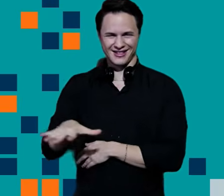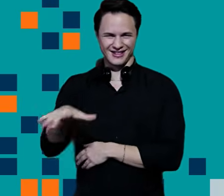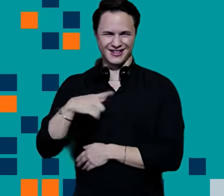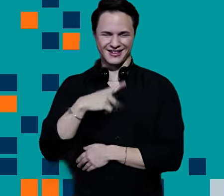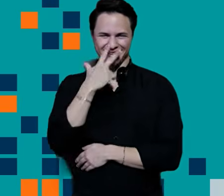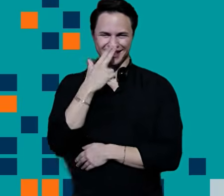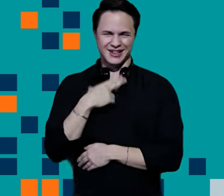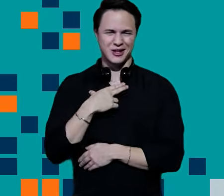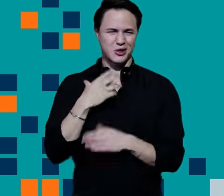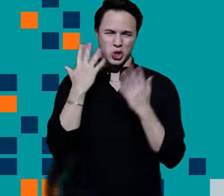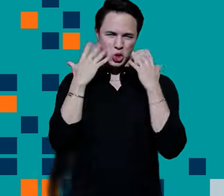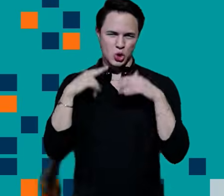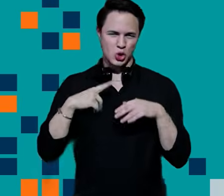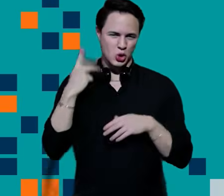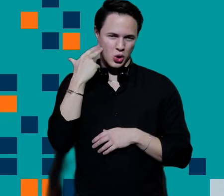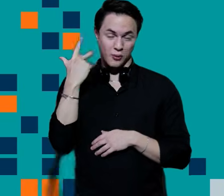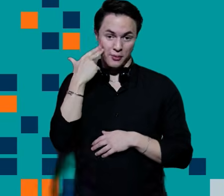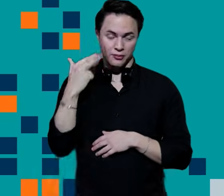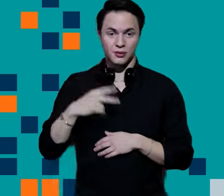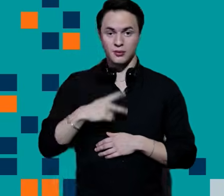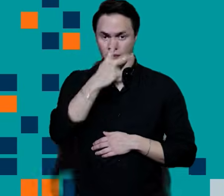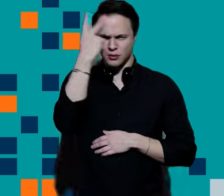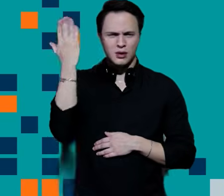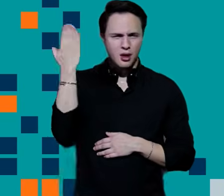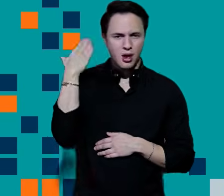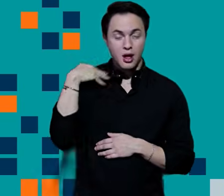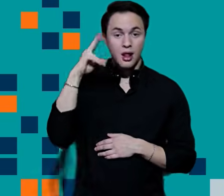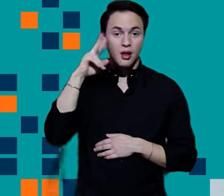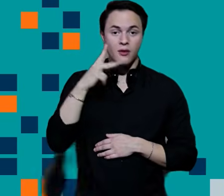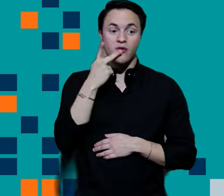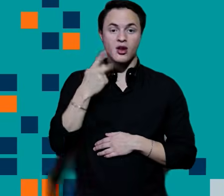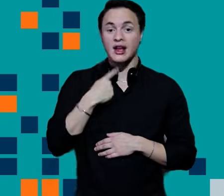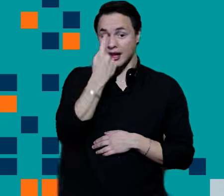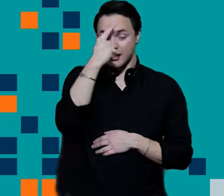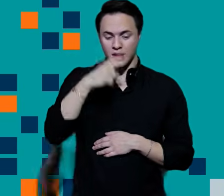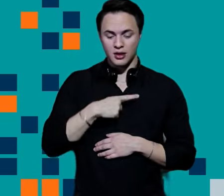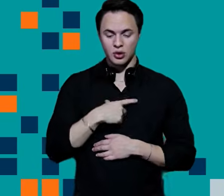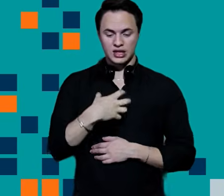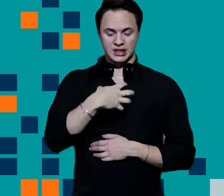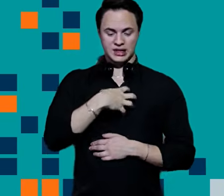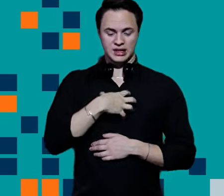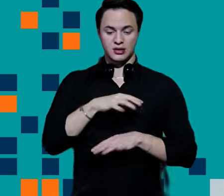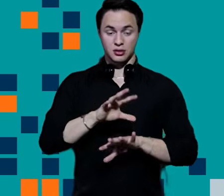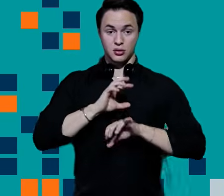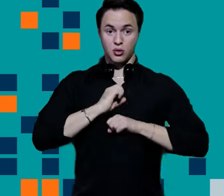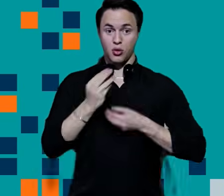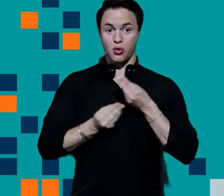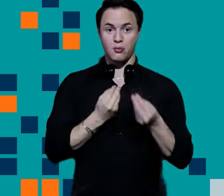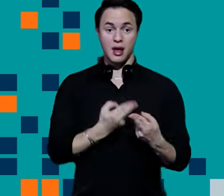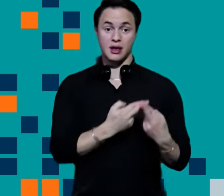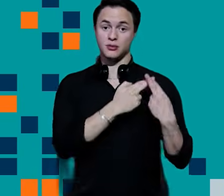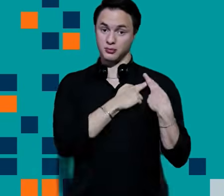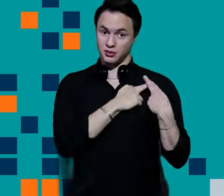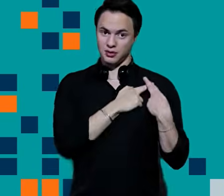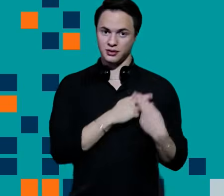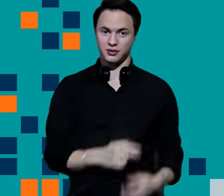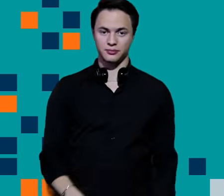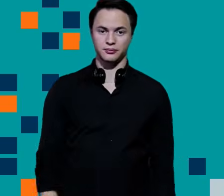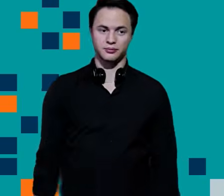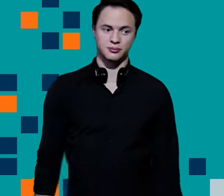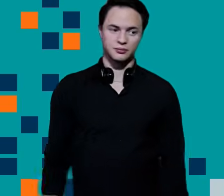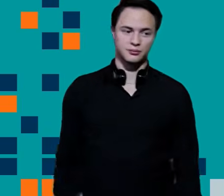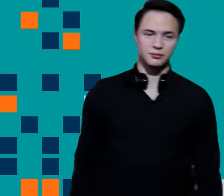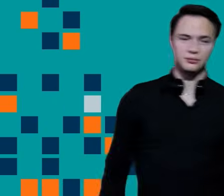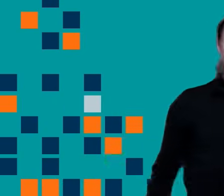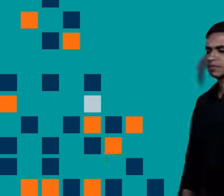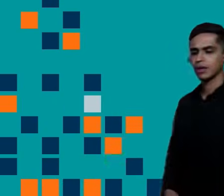asphalt? Remember we were talking about that idea of a sense of coherence, comprehensibility? Can anybody tell